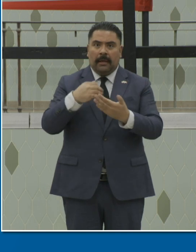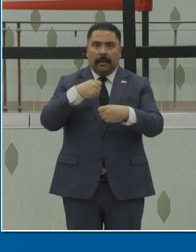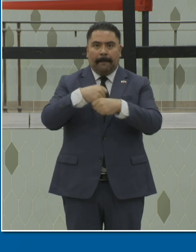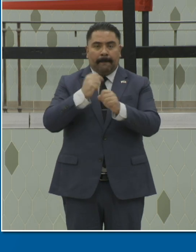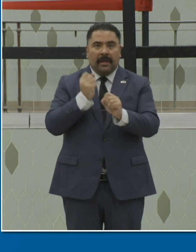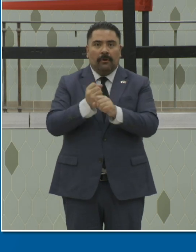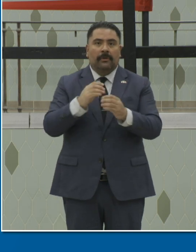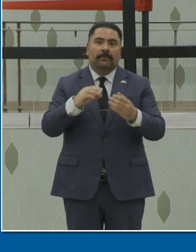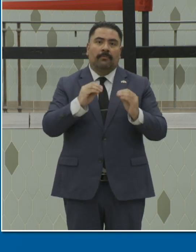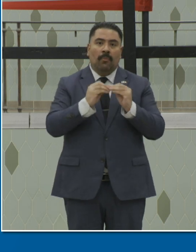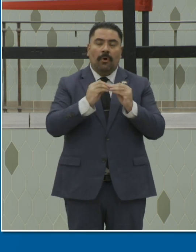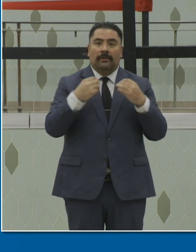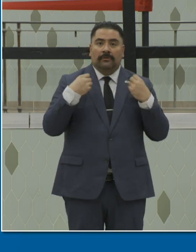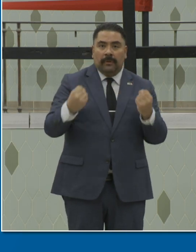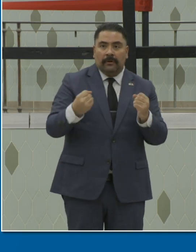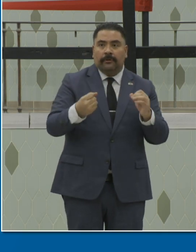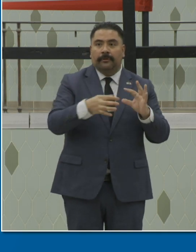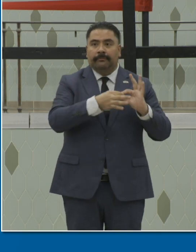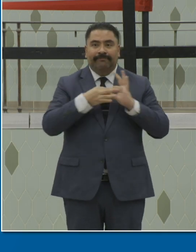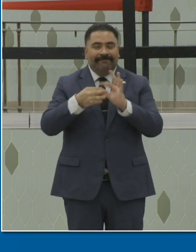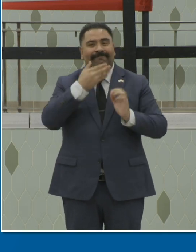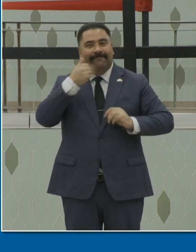and we're investing in people.